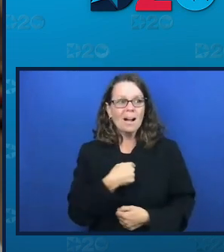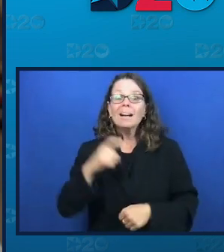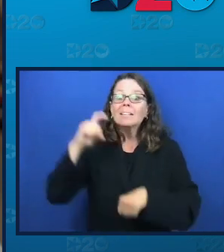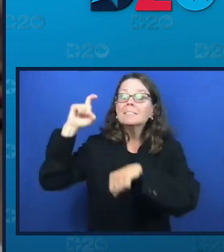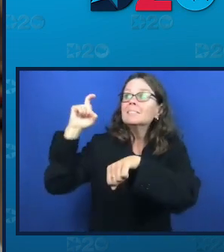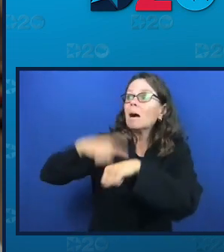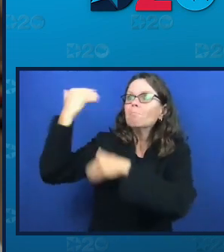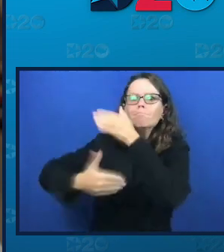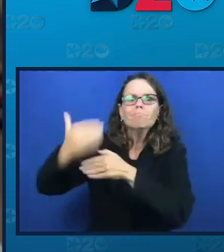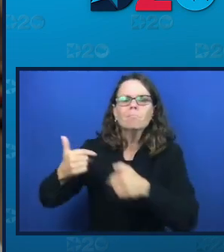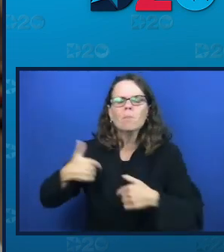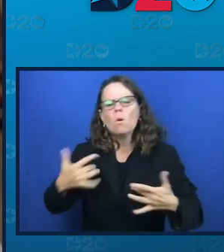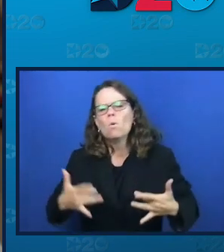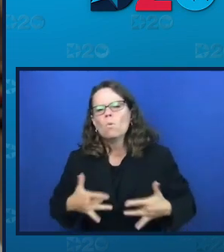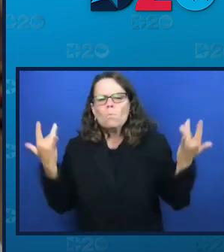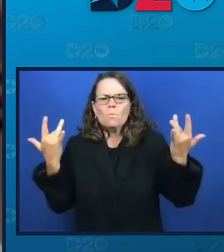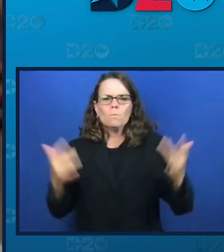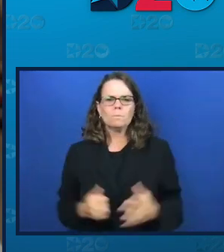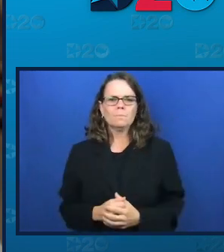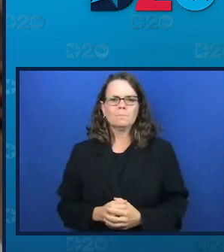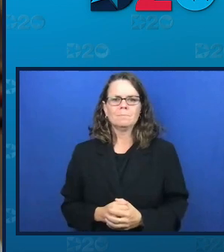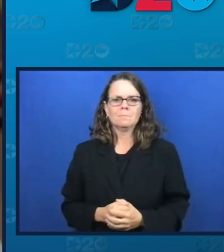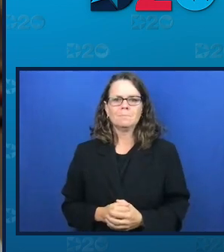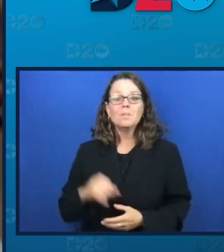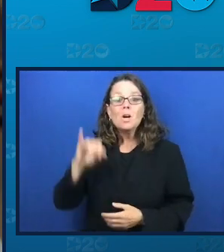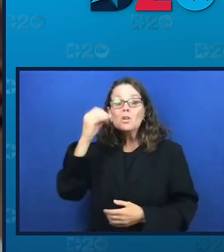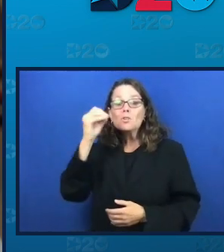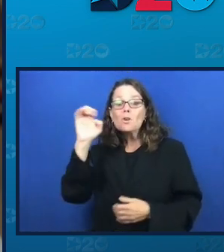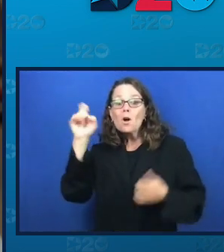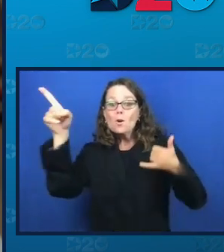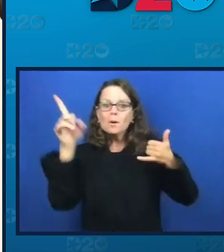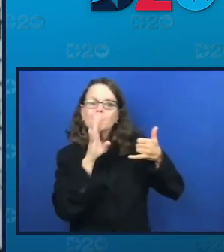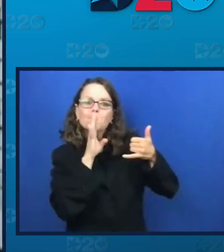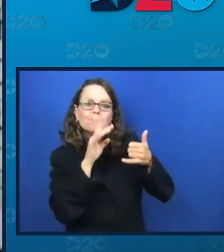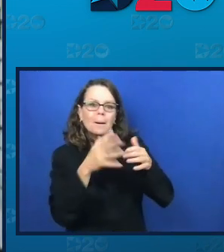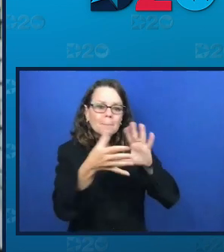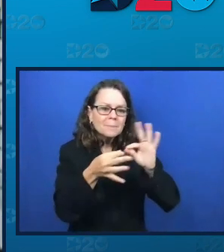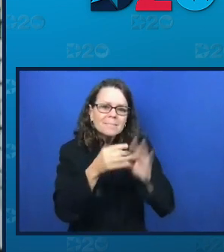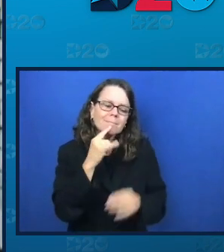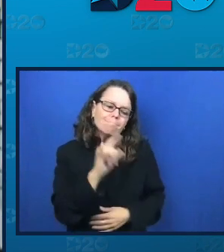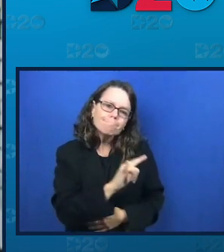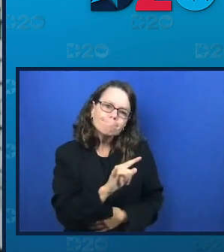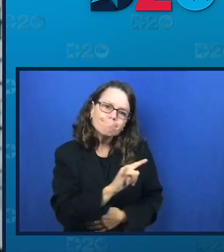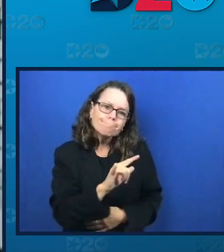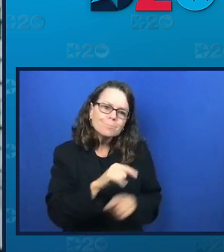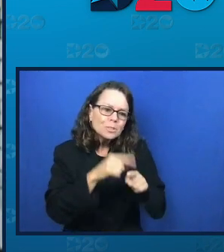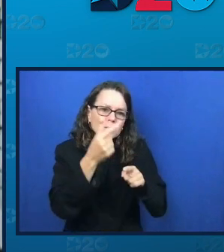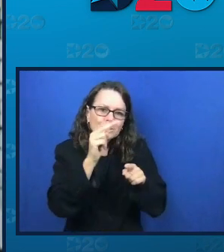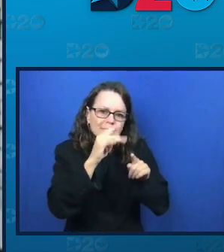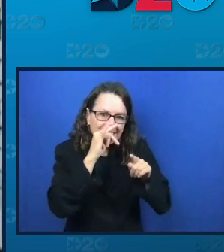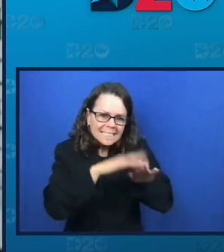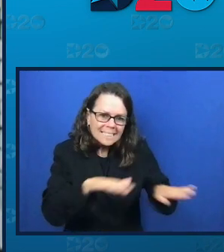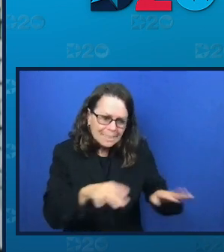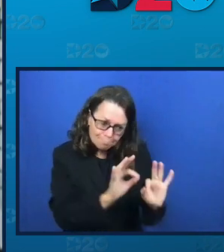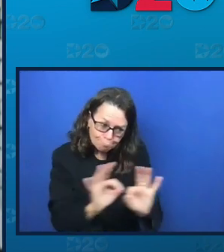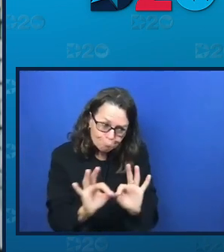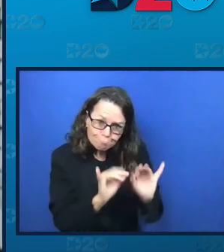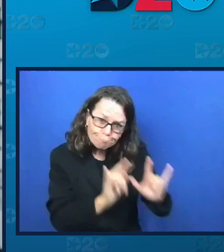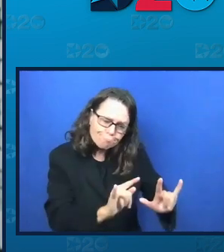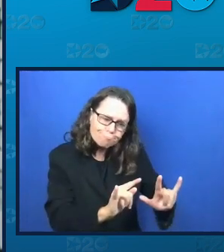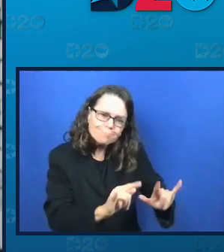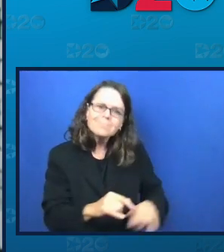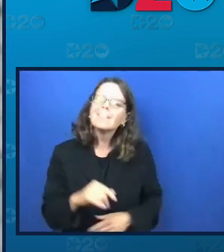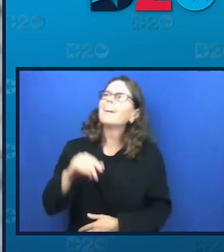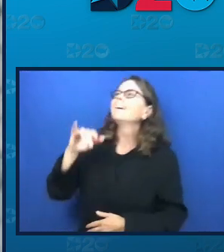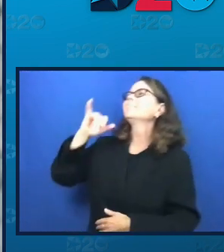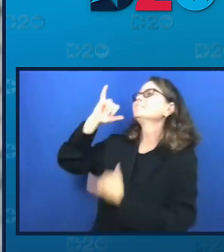thing went, okay? Okay, I will. I love you, baby. I love you, too. We want to ensure that our kids live in a